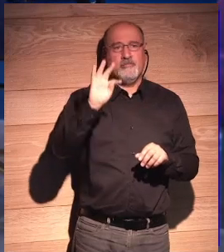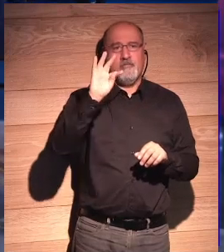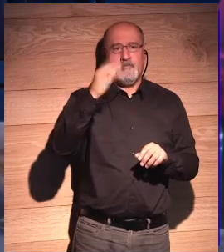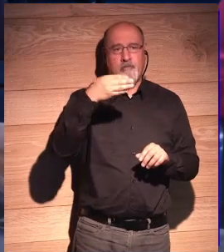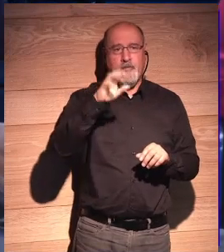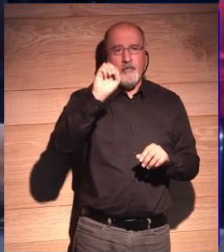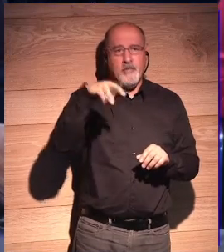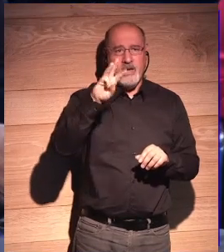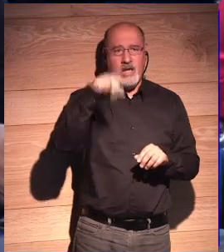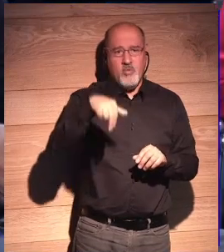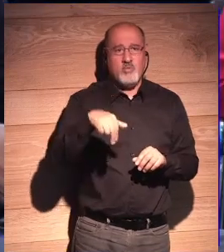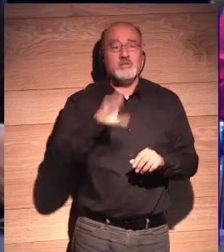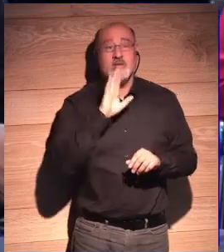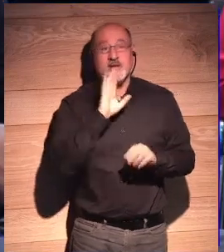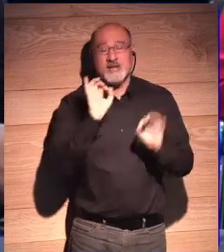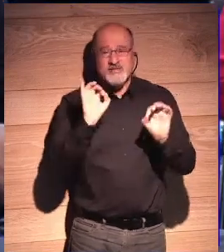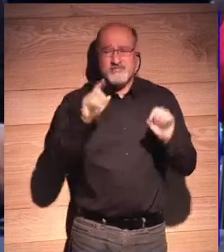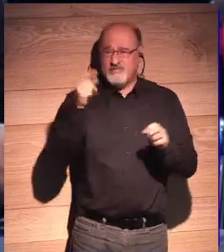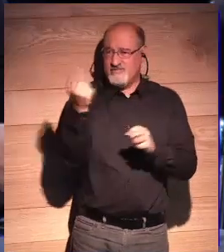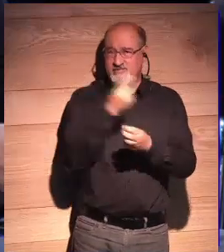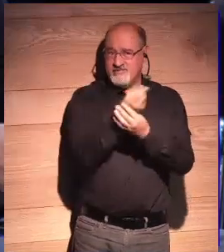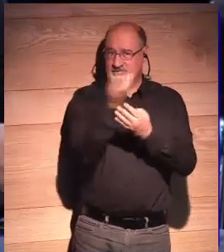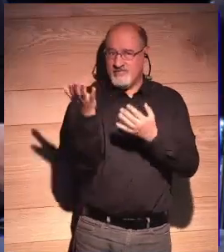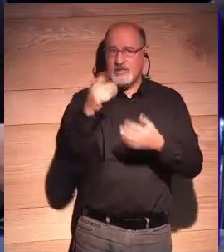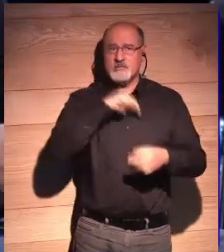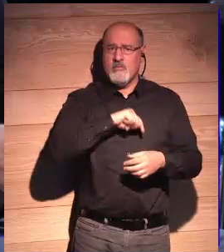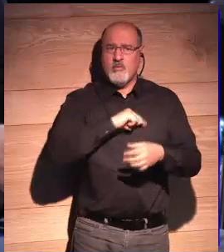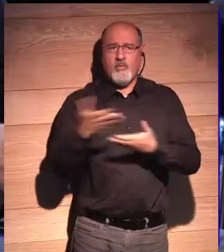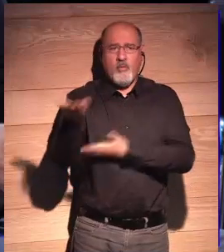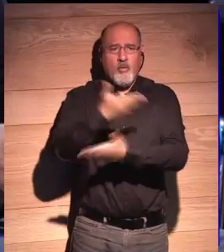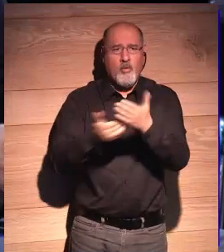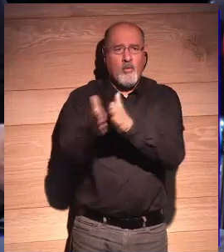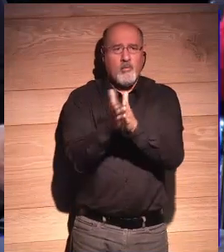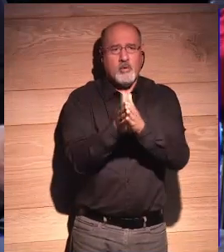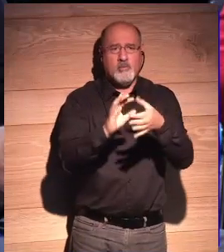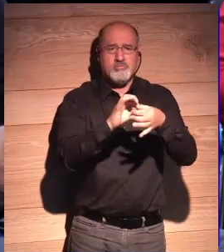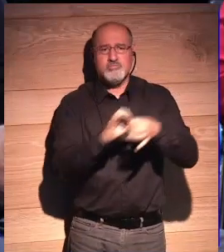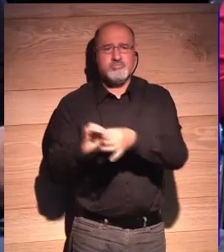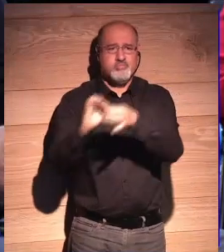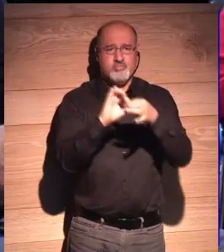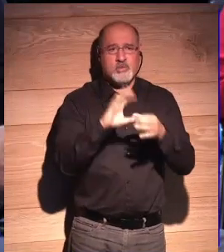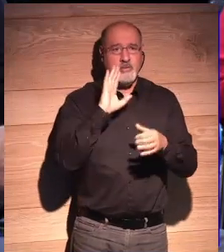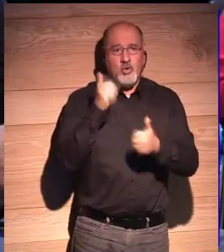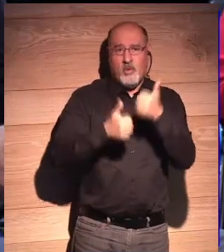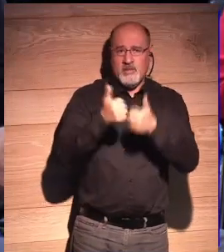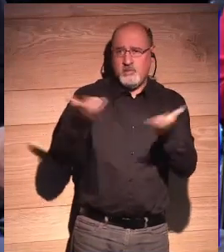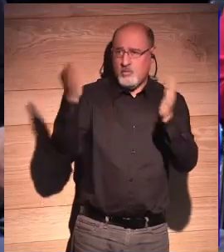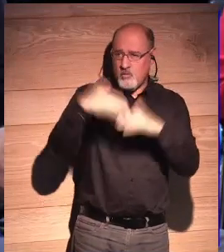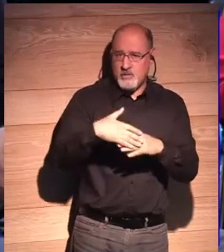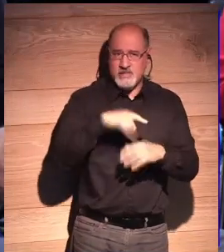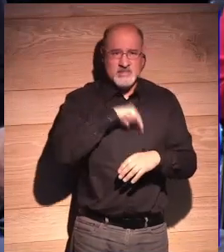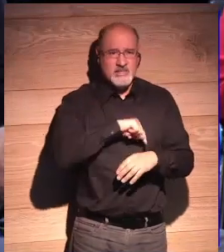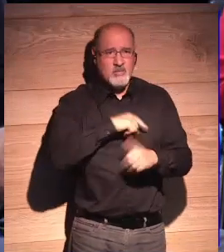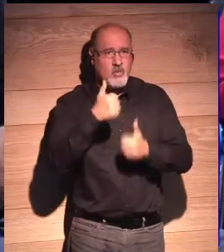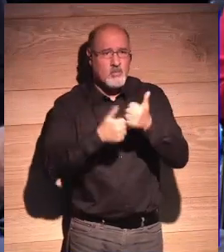etc., there was a great feeling of partnership as you were really together. So there was